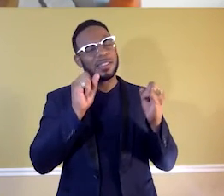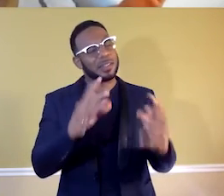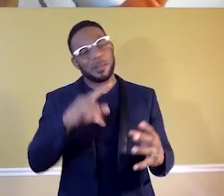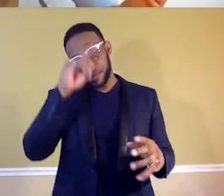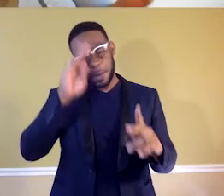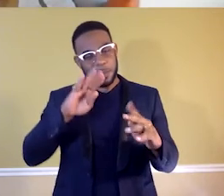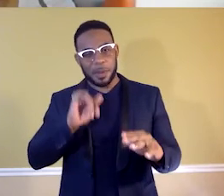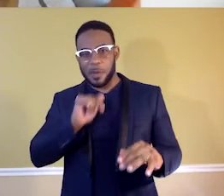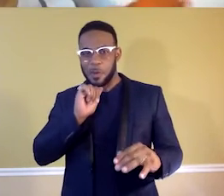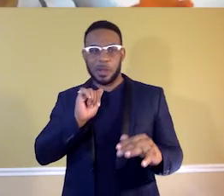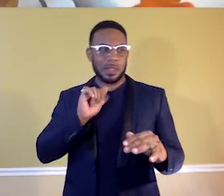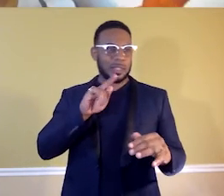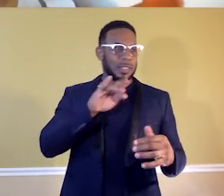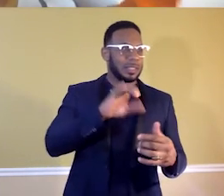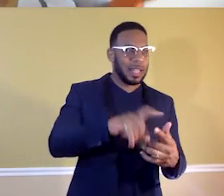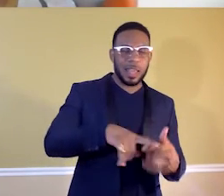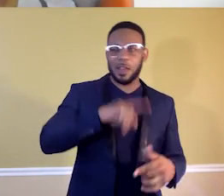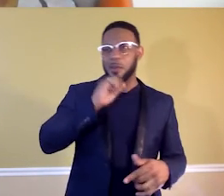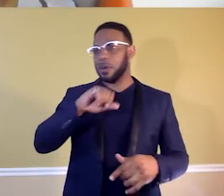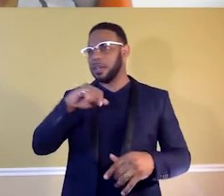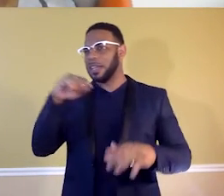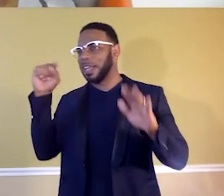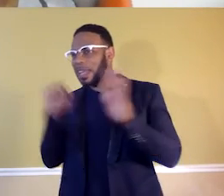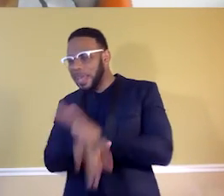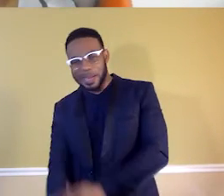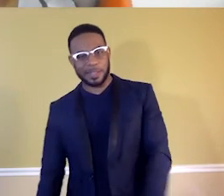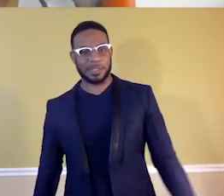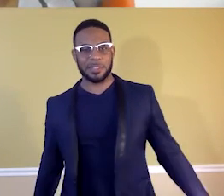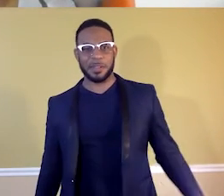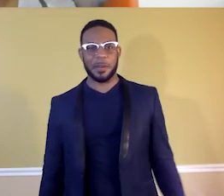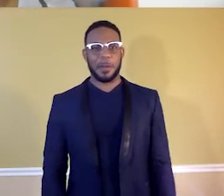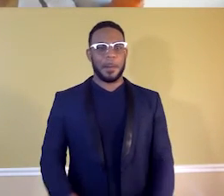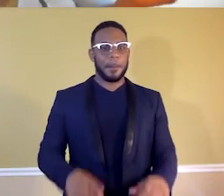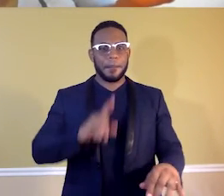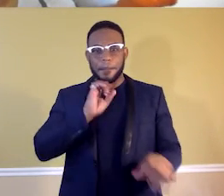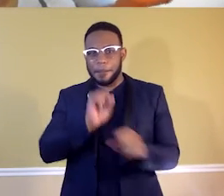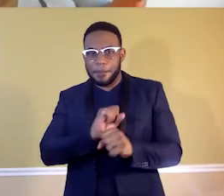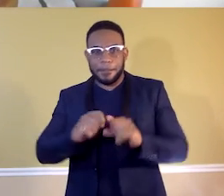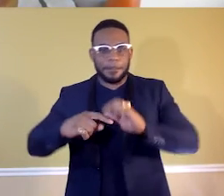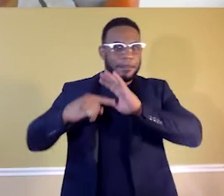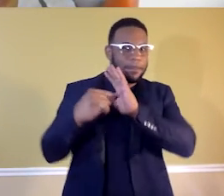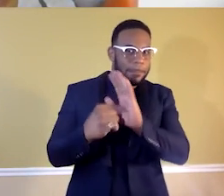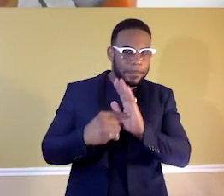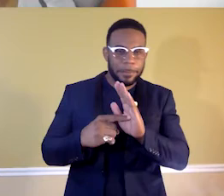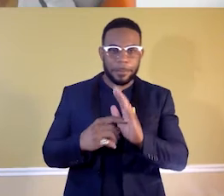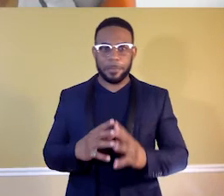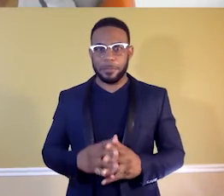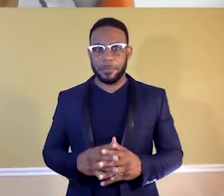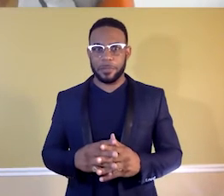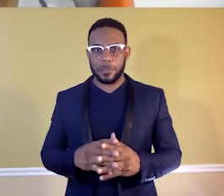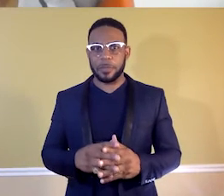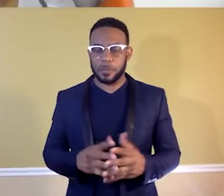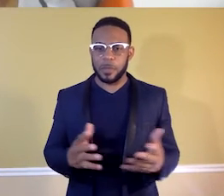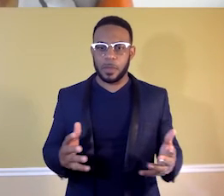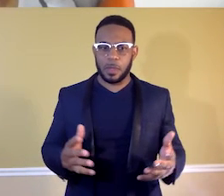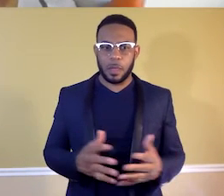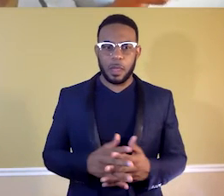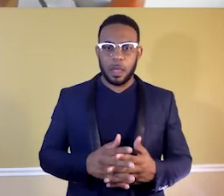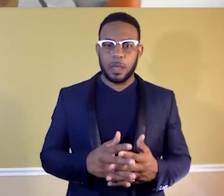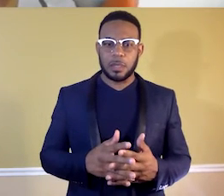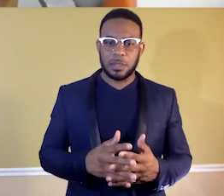who are in tech, who are killing it, and that really representing,